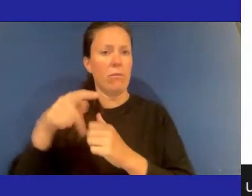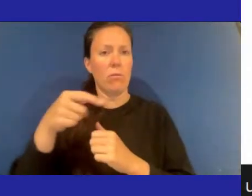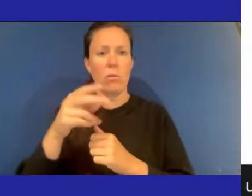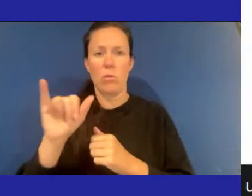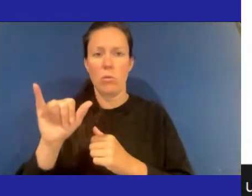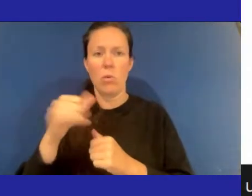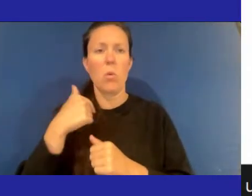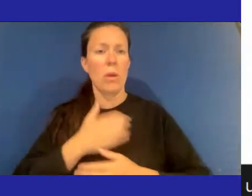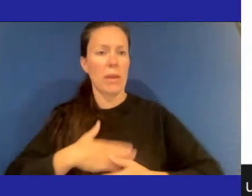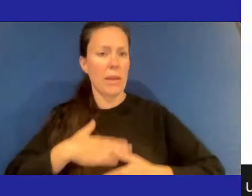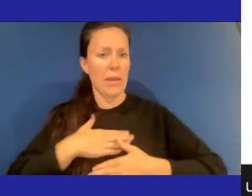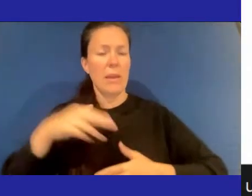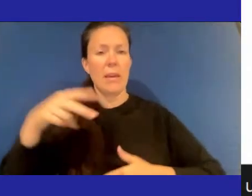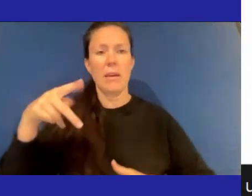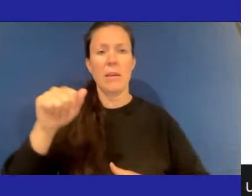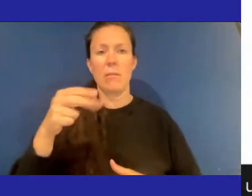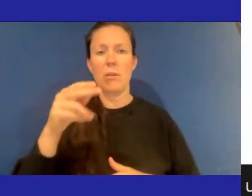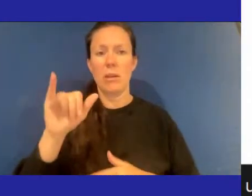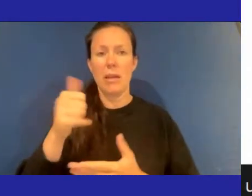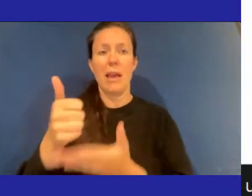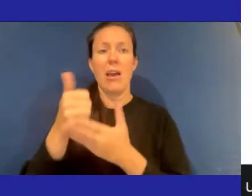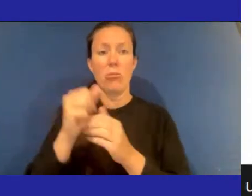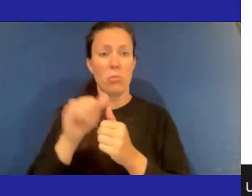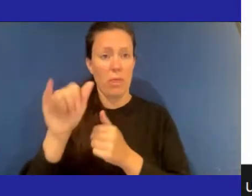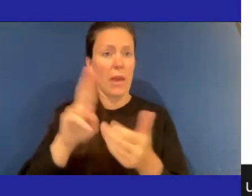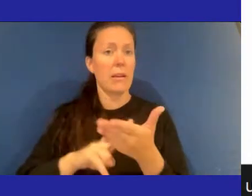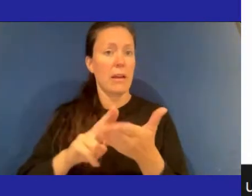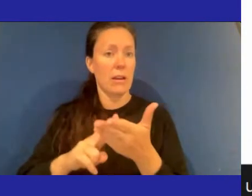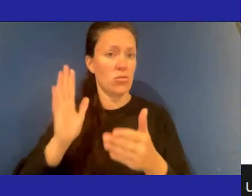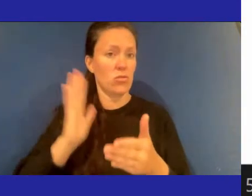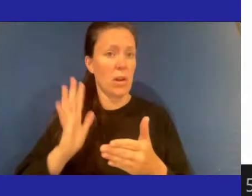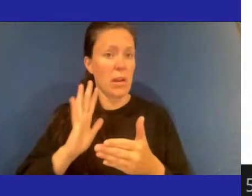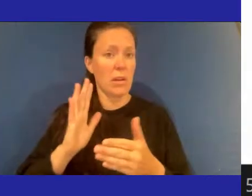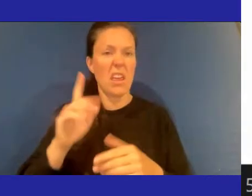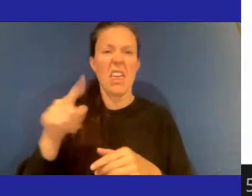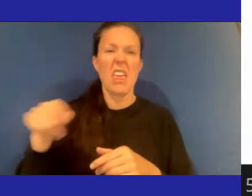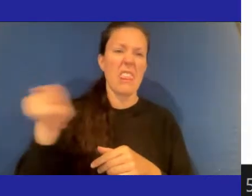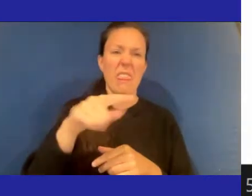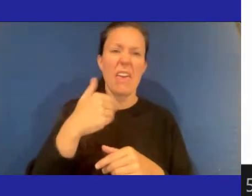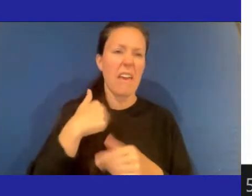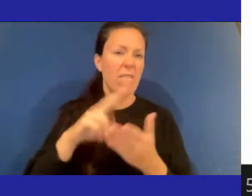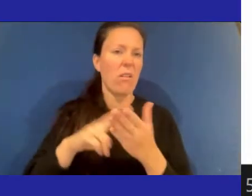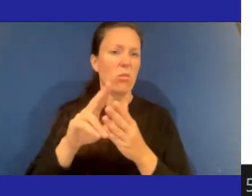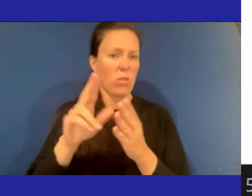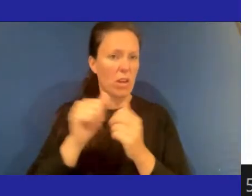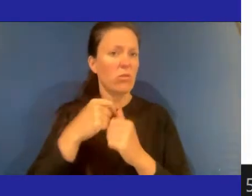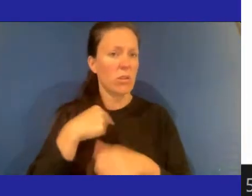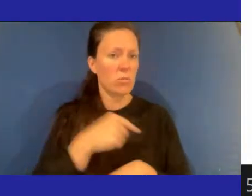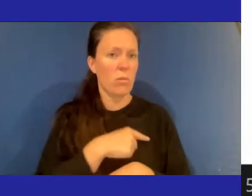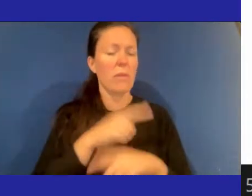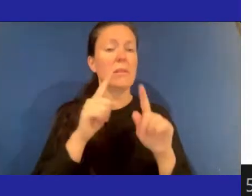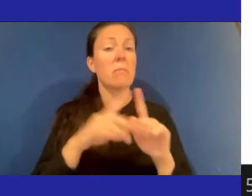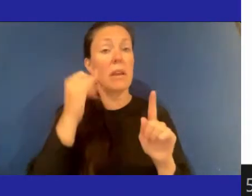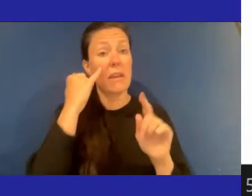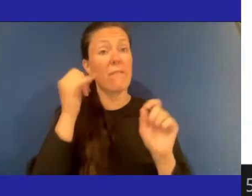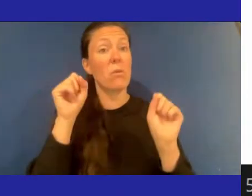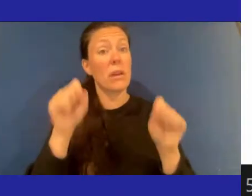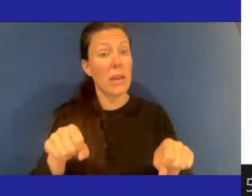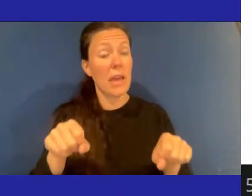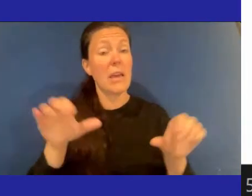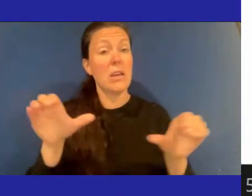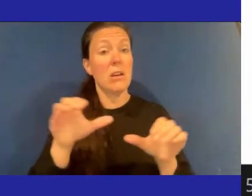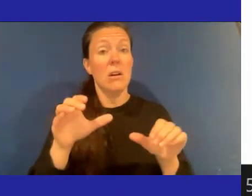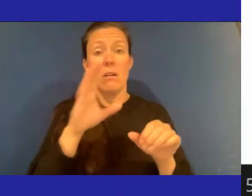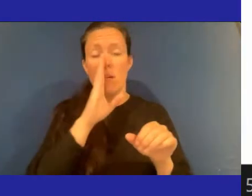contract when we needed them to do it. They do other contracts with us, but when we're able to do it directly,